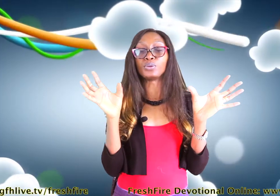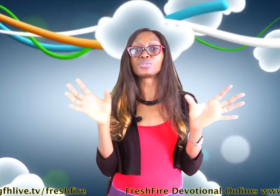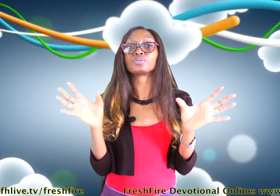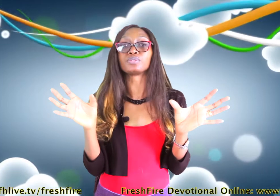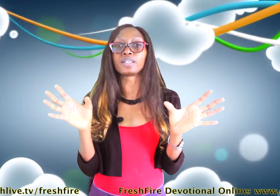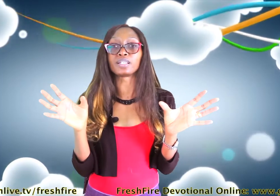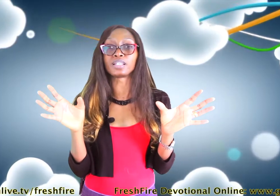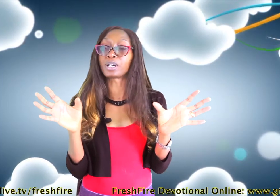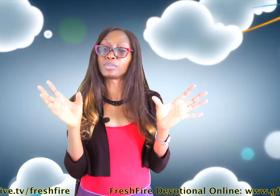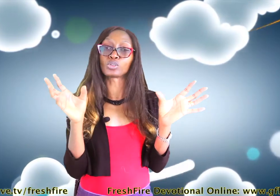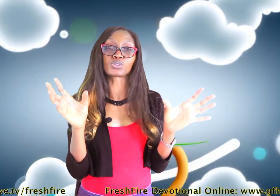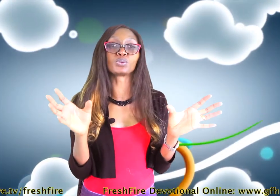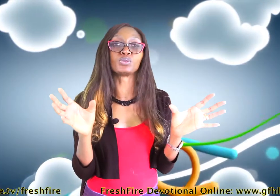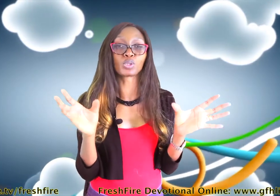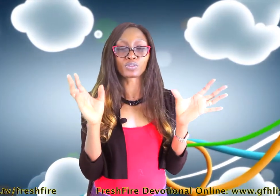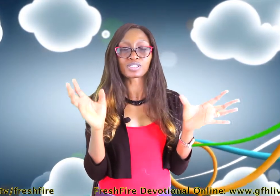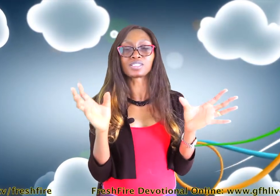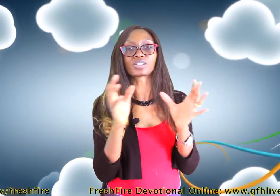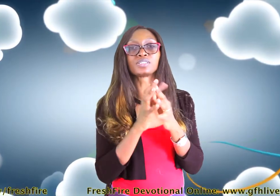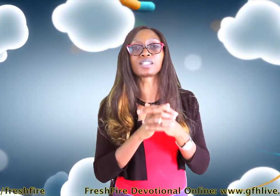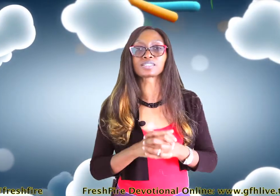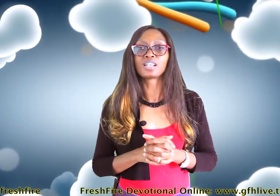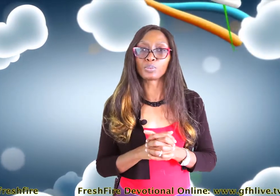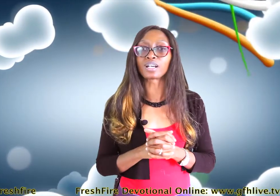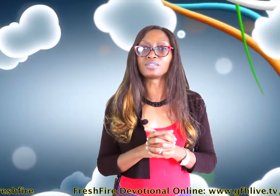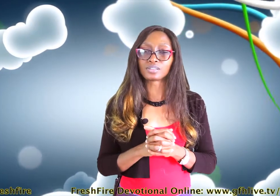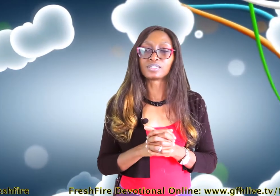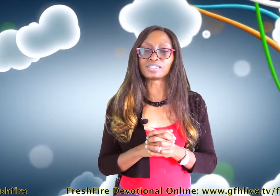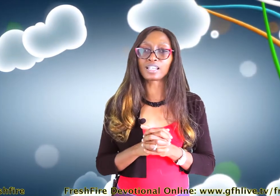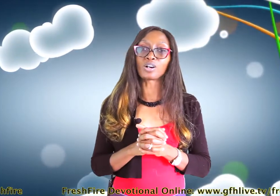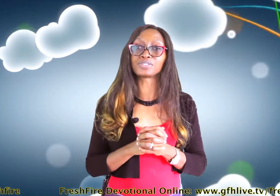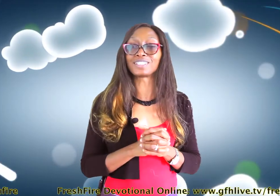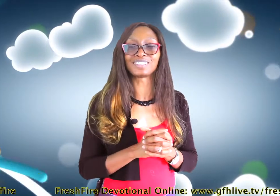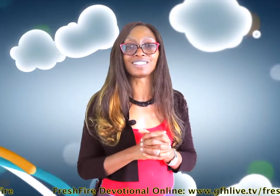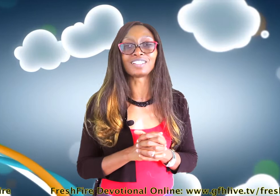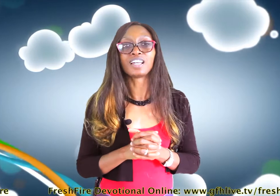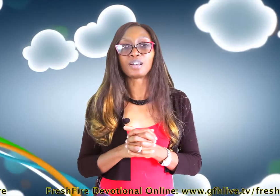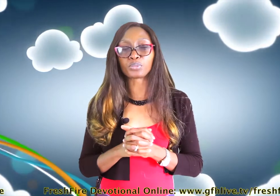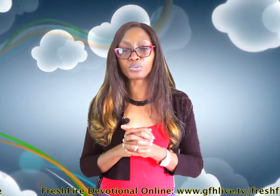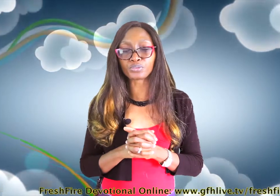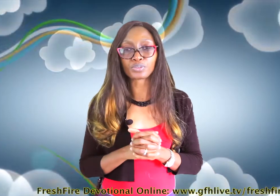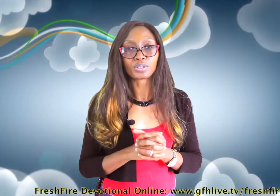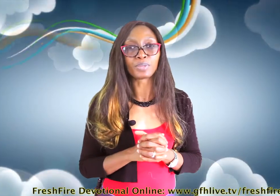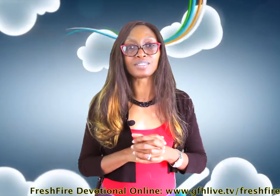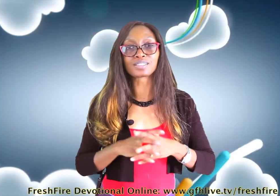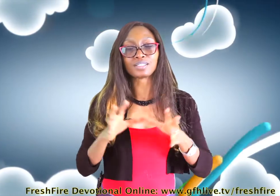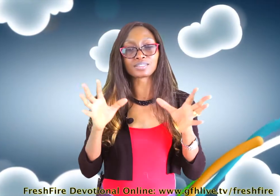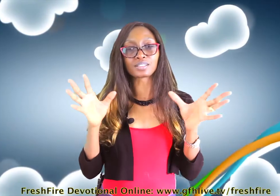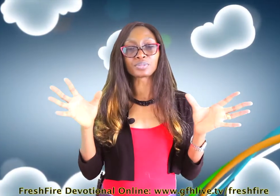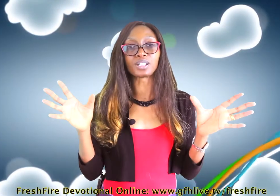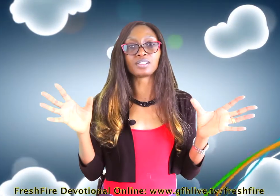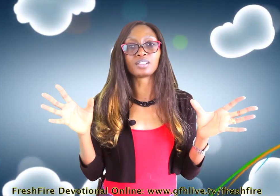It could be good, it might be not so good, but of course in this context we can say confidently that proof